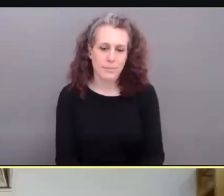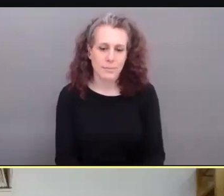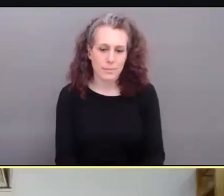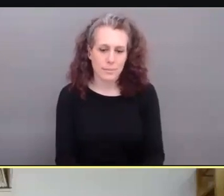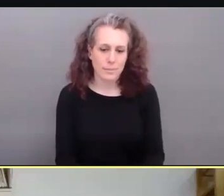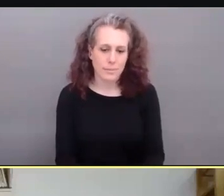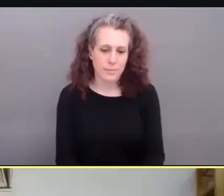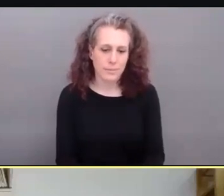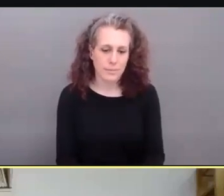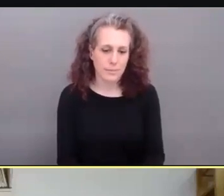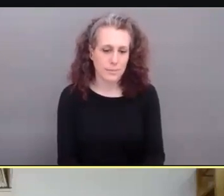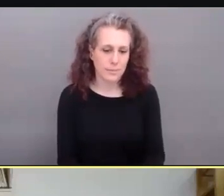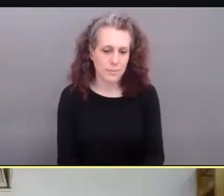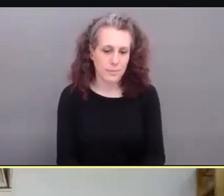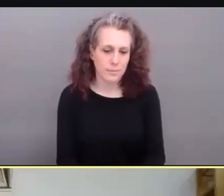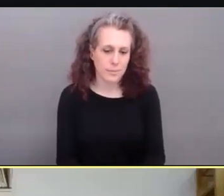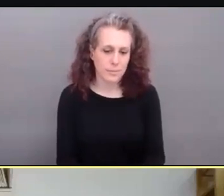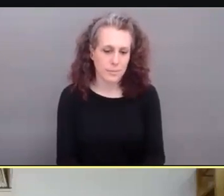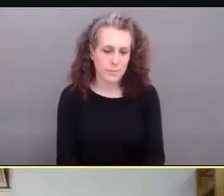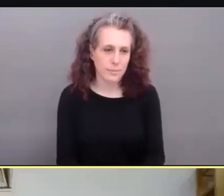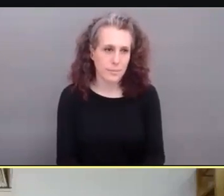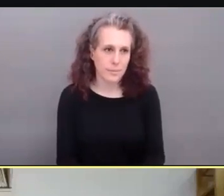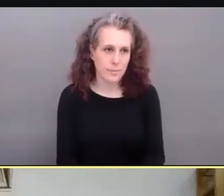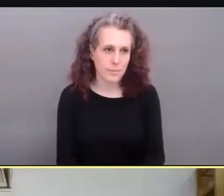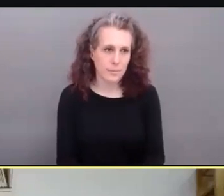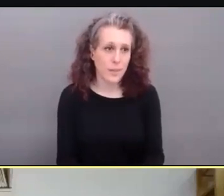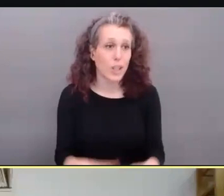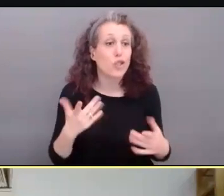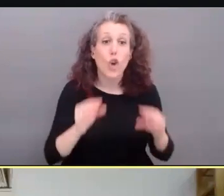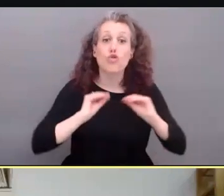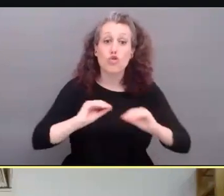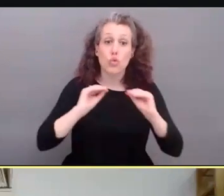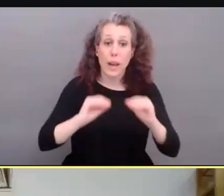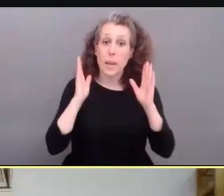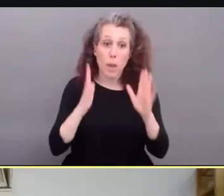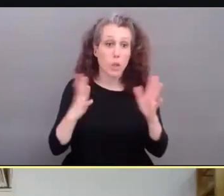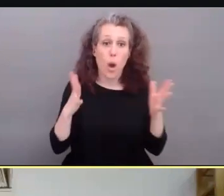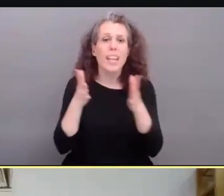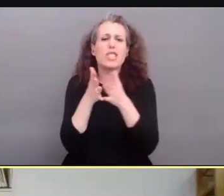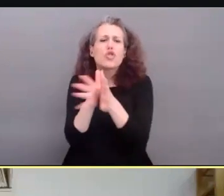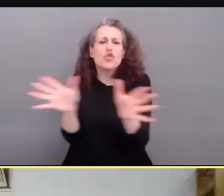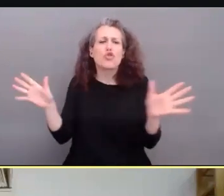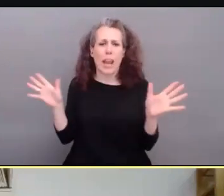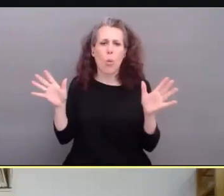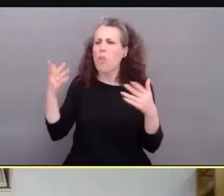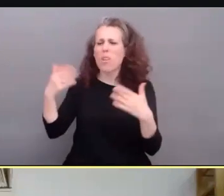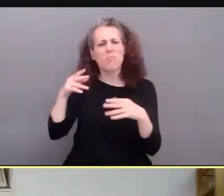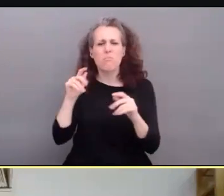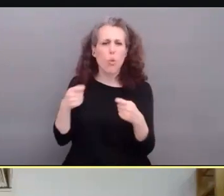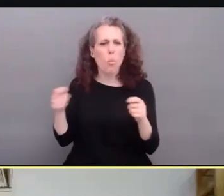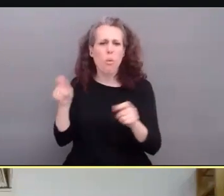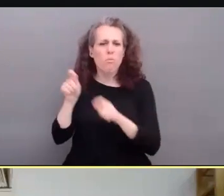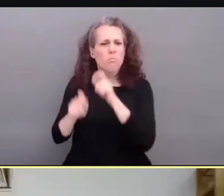So we need the type of training we need needs to be both general for the average person in practice, but also I believe that we